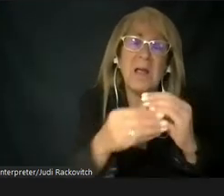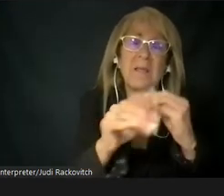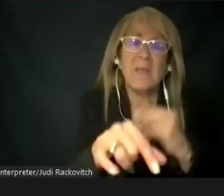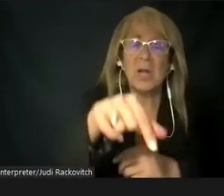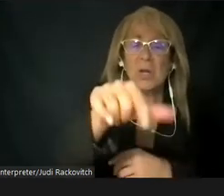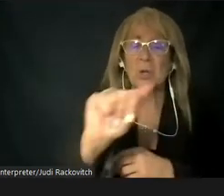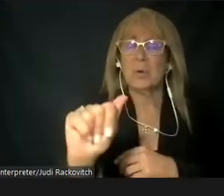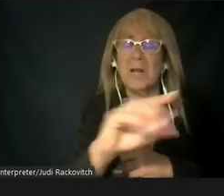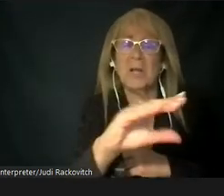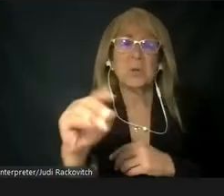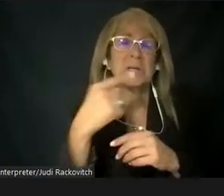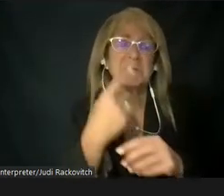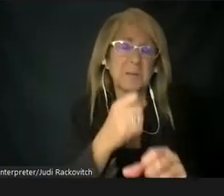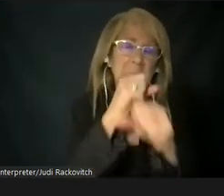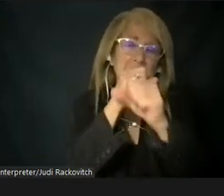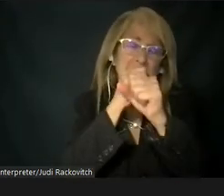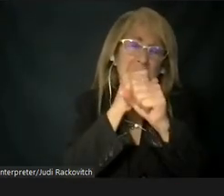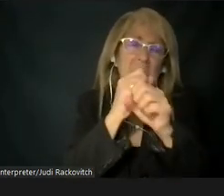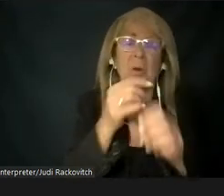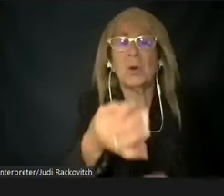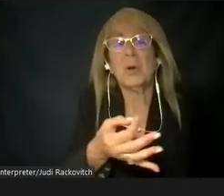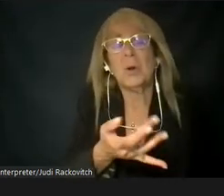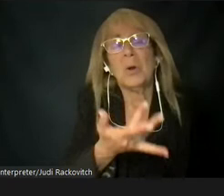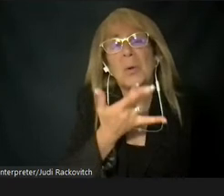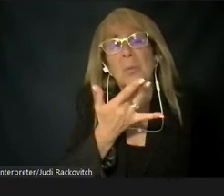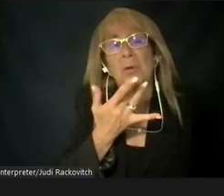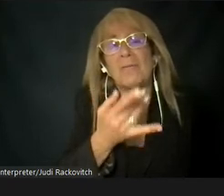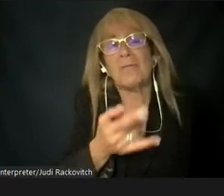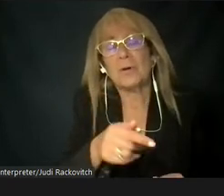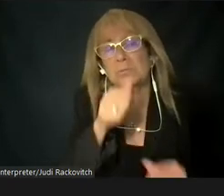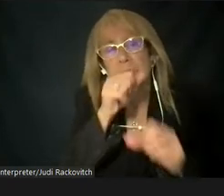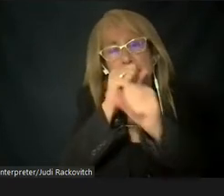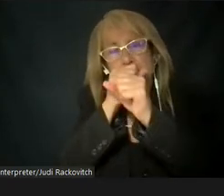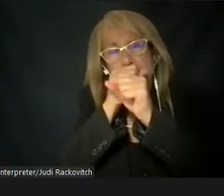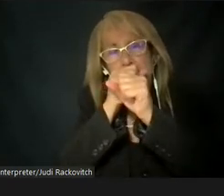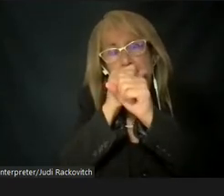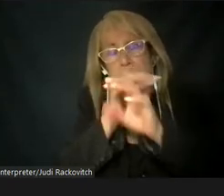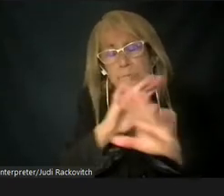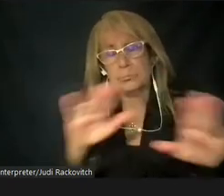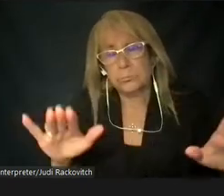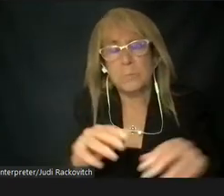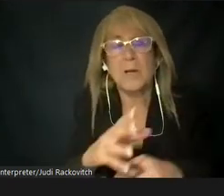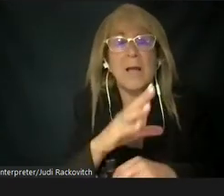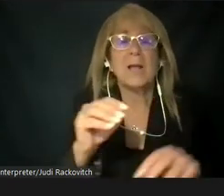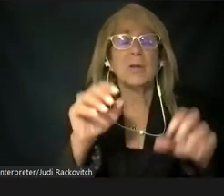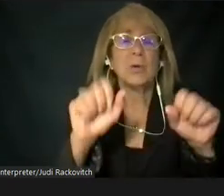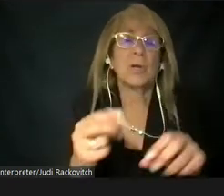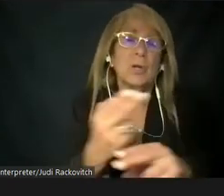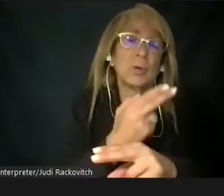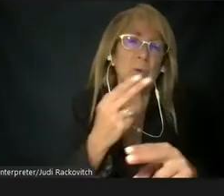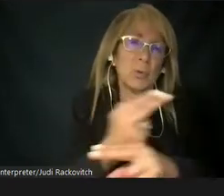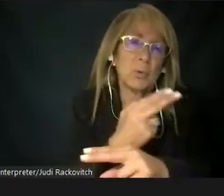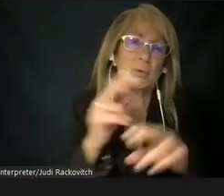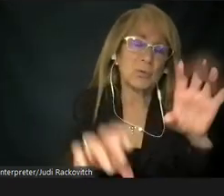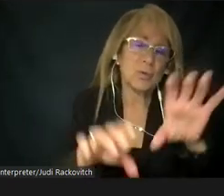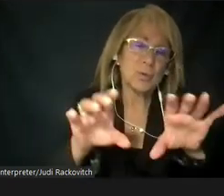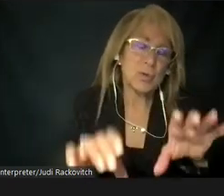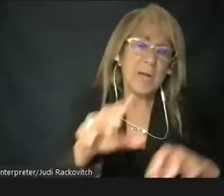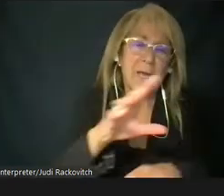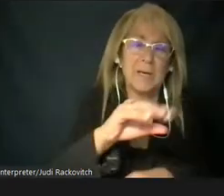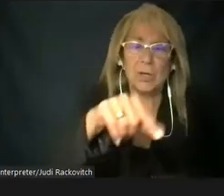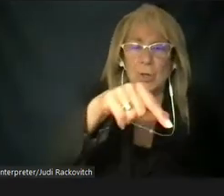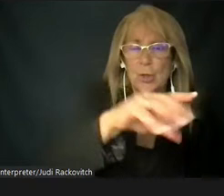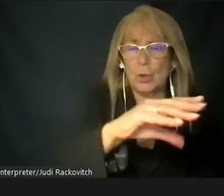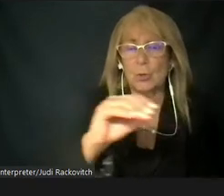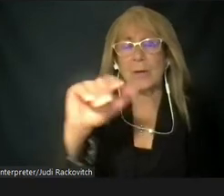Anyone who joined the zoom may also use the Q&A function throughout today's webinar to ask questions and provide comments. CART